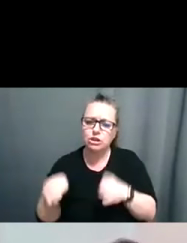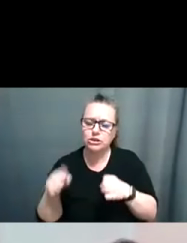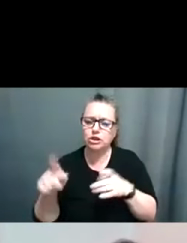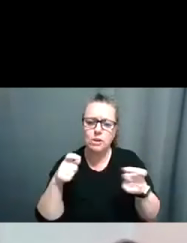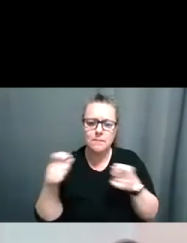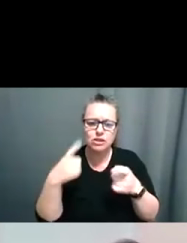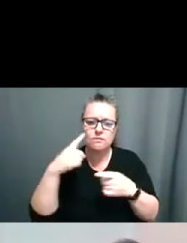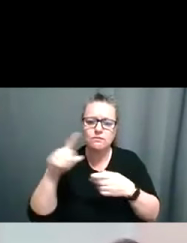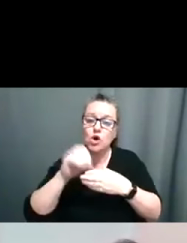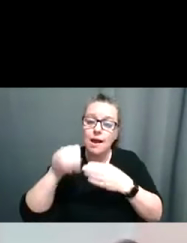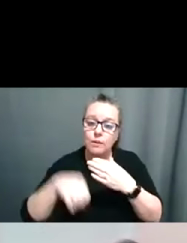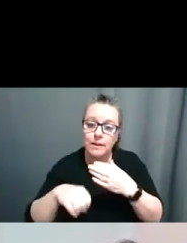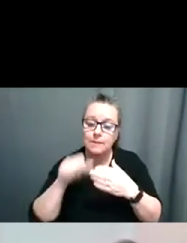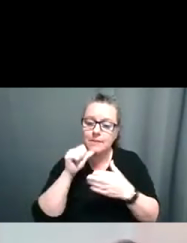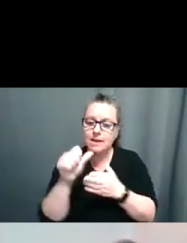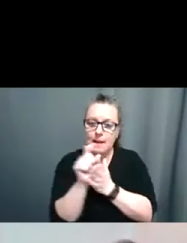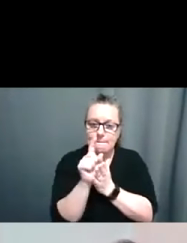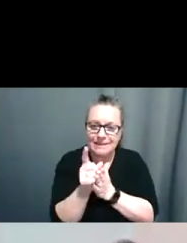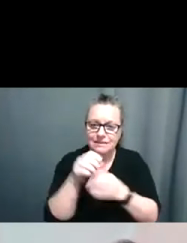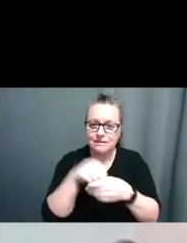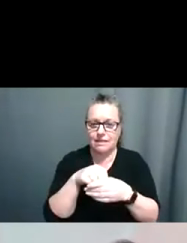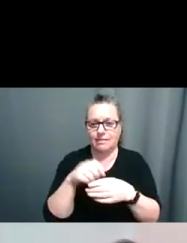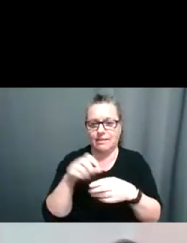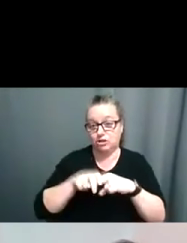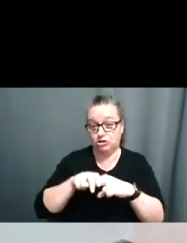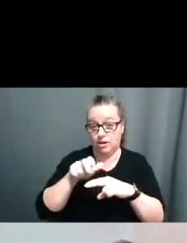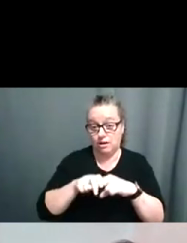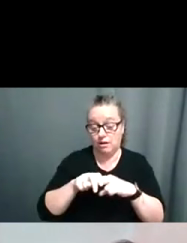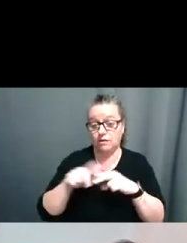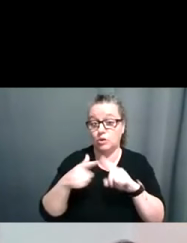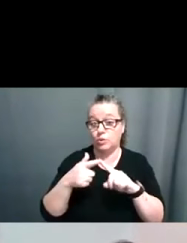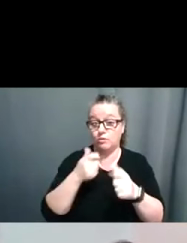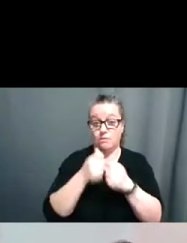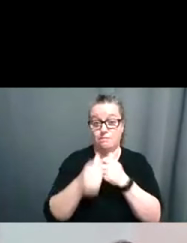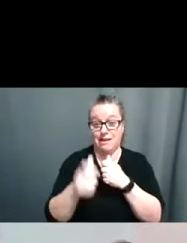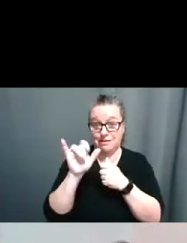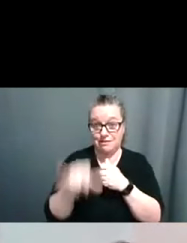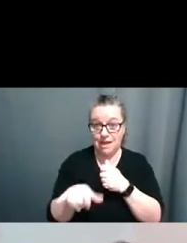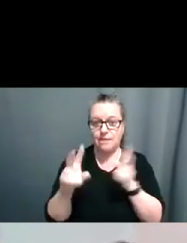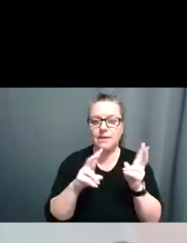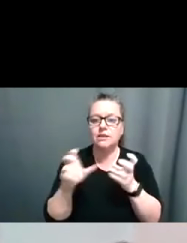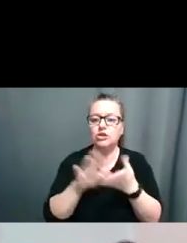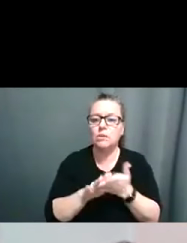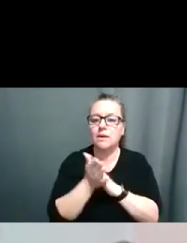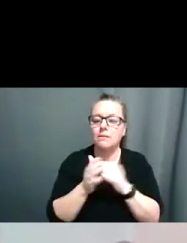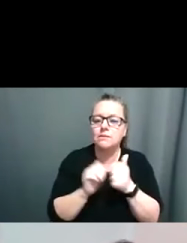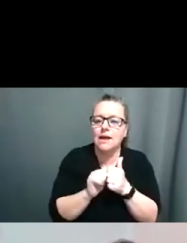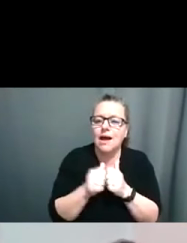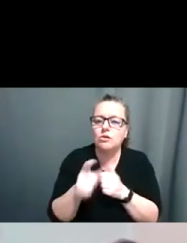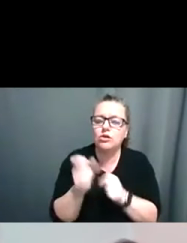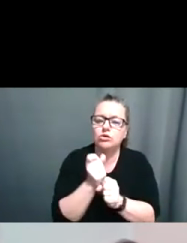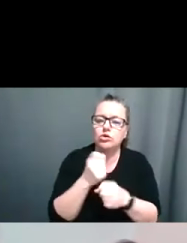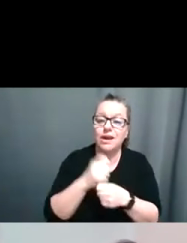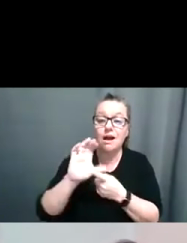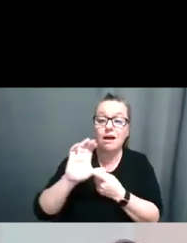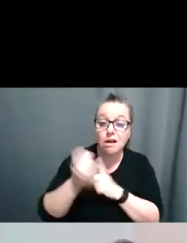for outcomes, not minutes in the chair. Once we get past that, The issue becomes, how do you create a culture